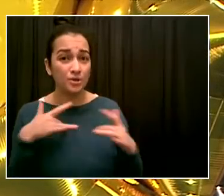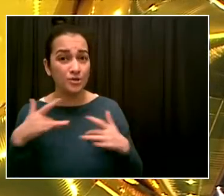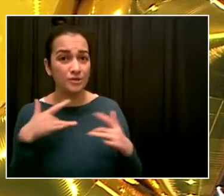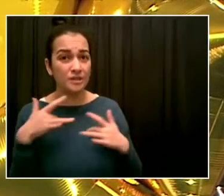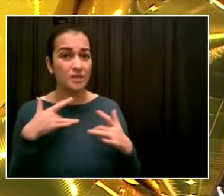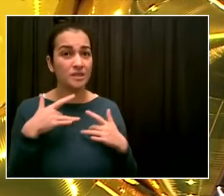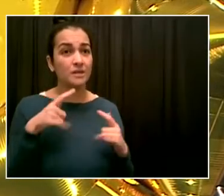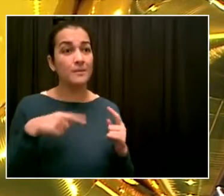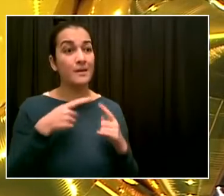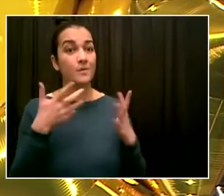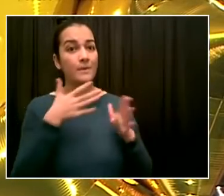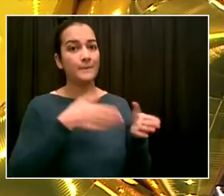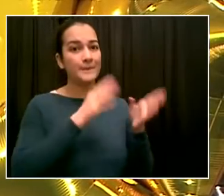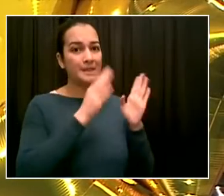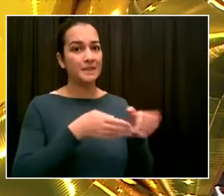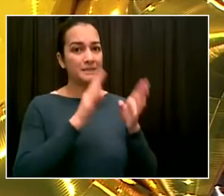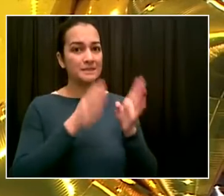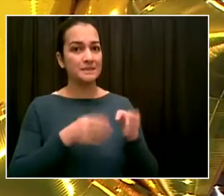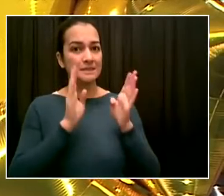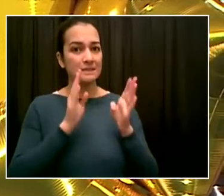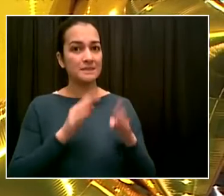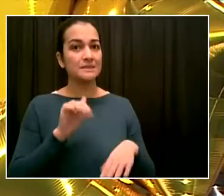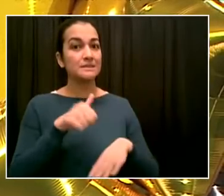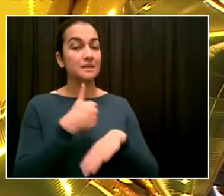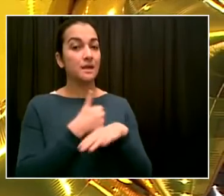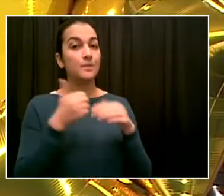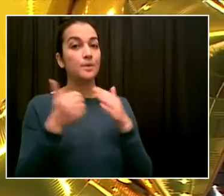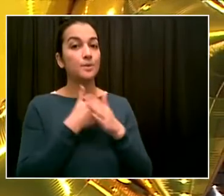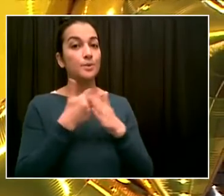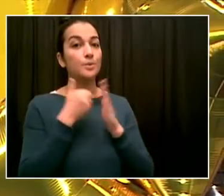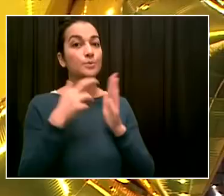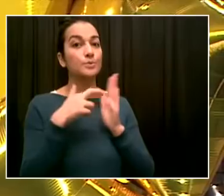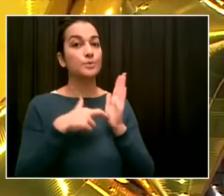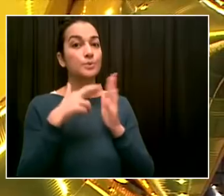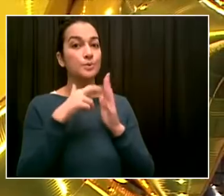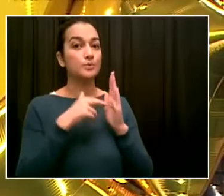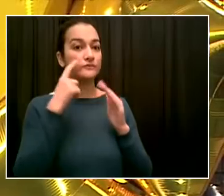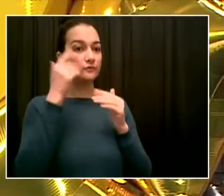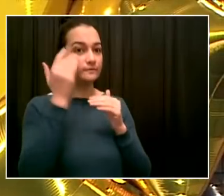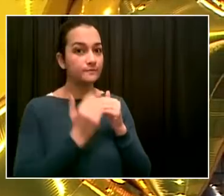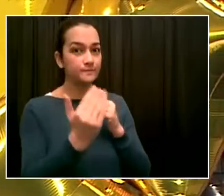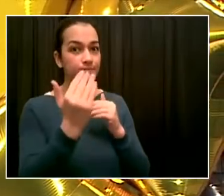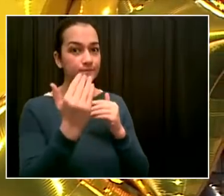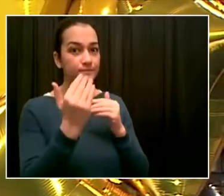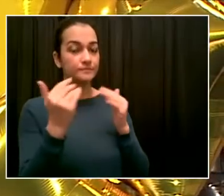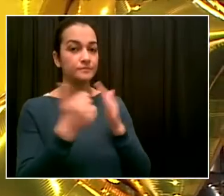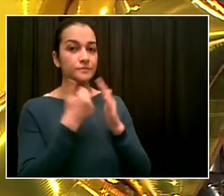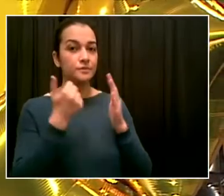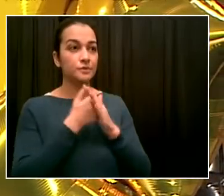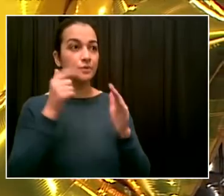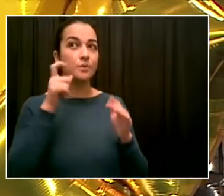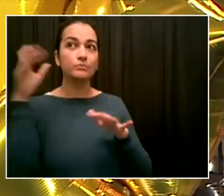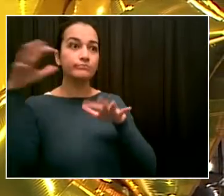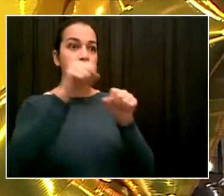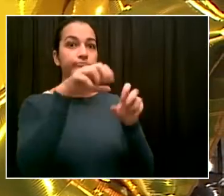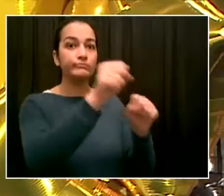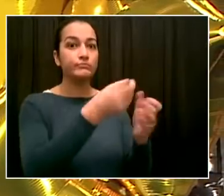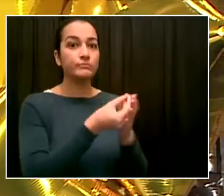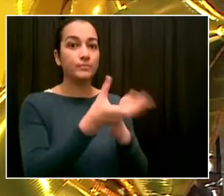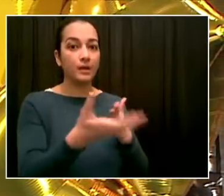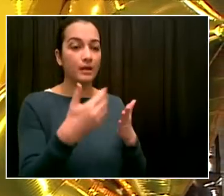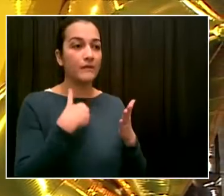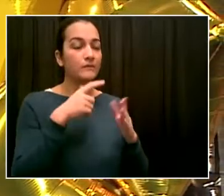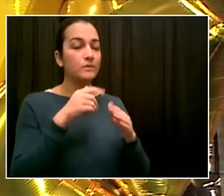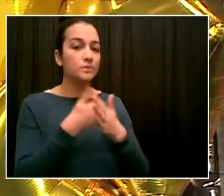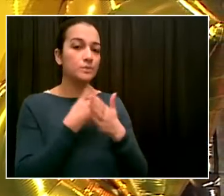said it would create a blueprint for deep-pocketed developers to get what they want if the full council passed